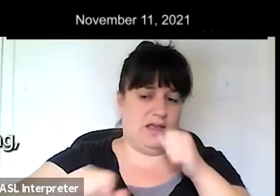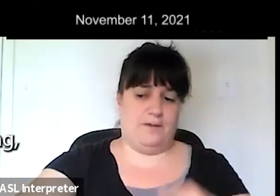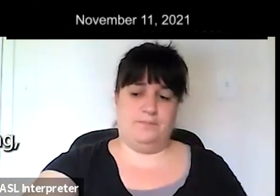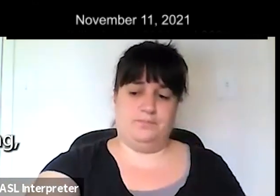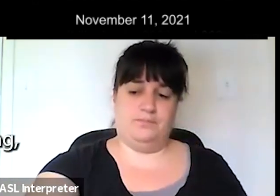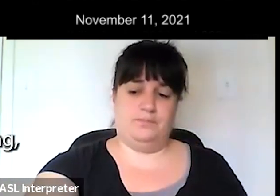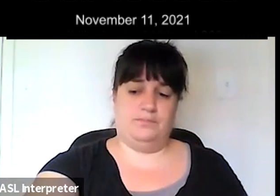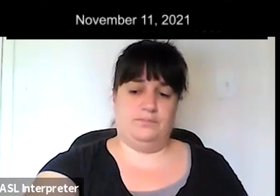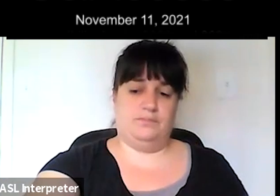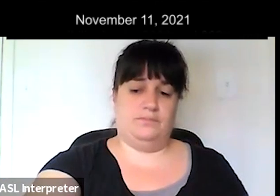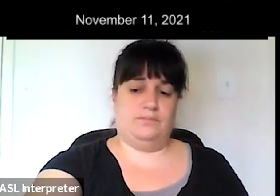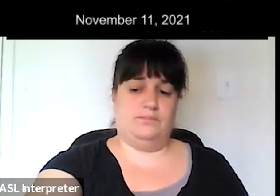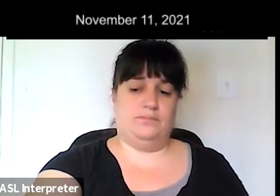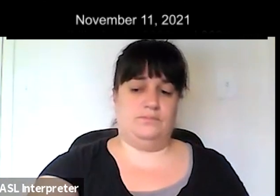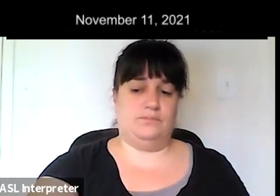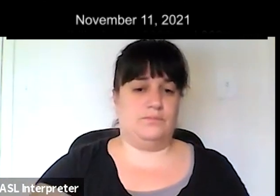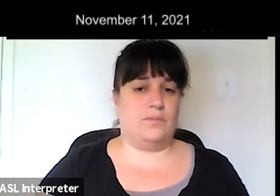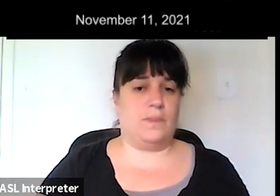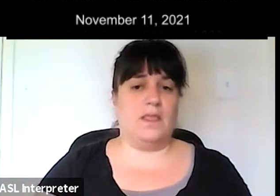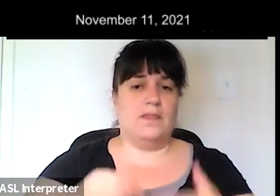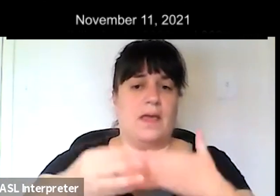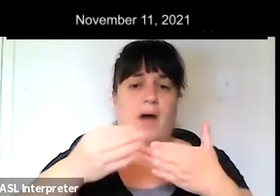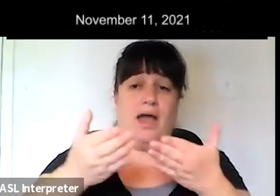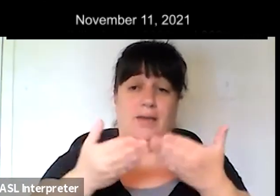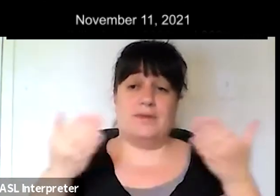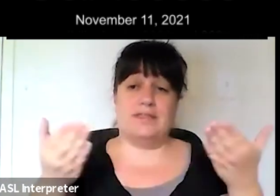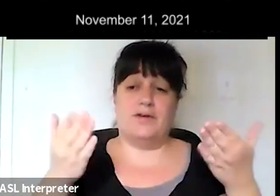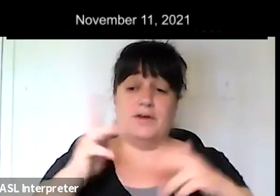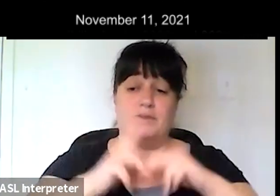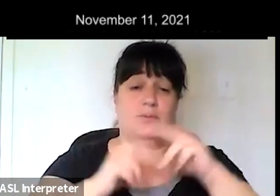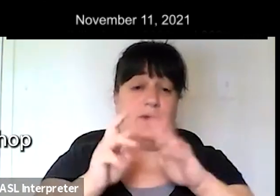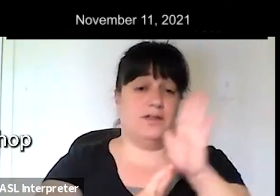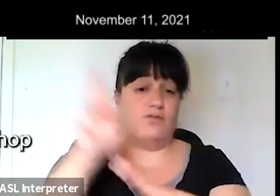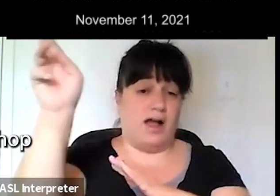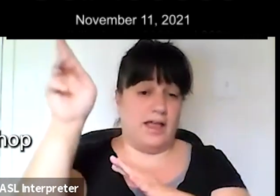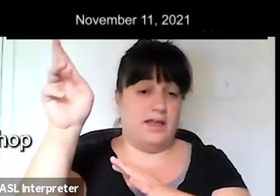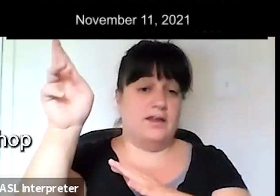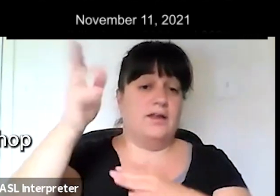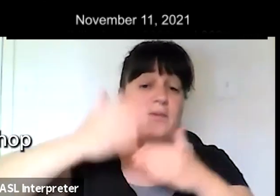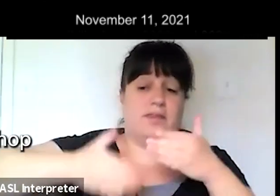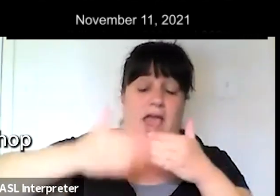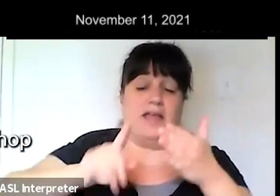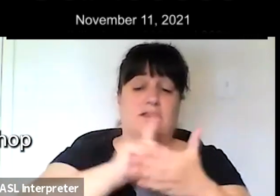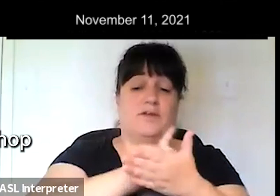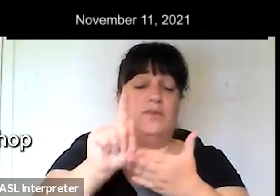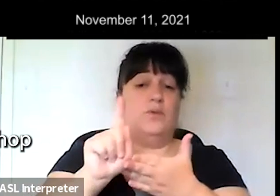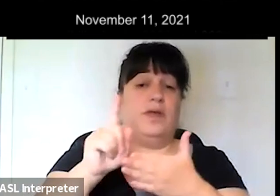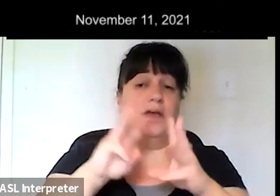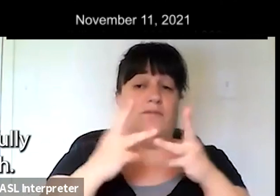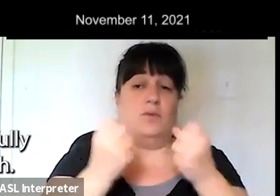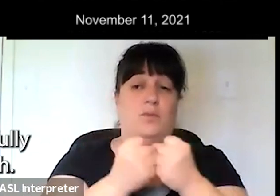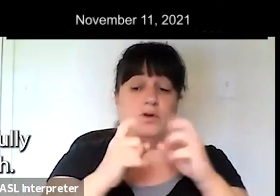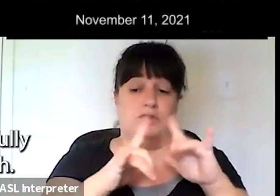you will, their materials to build a rocket. By the end of the week of this workshop